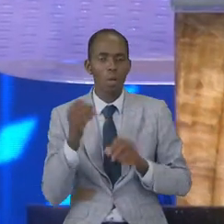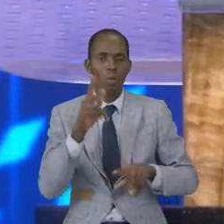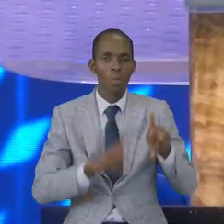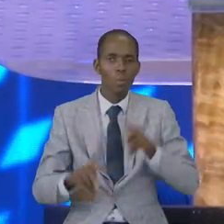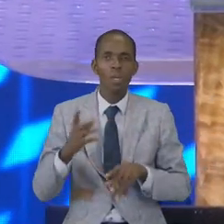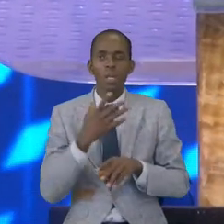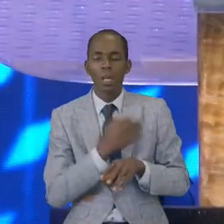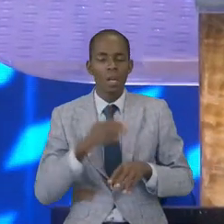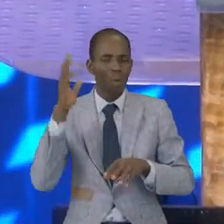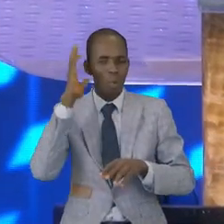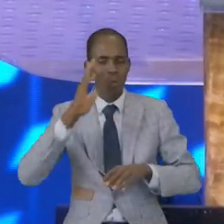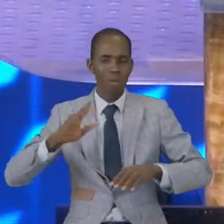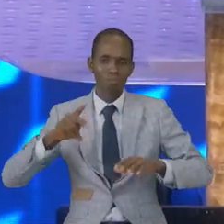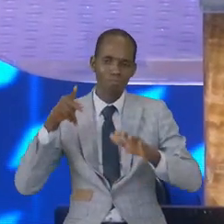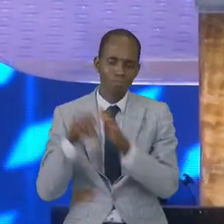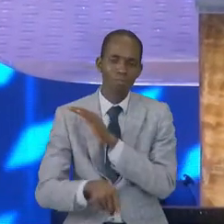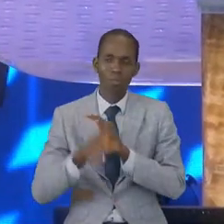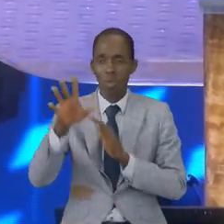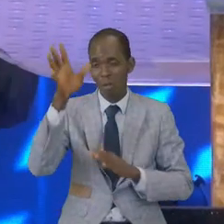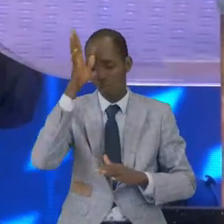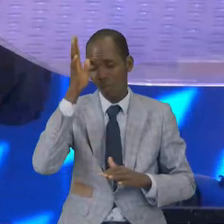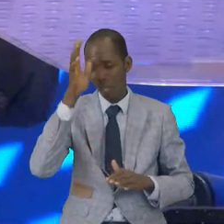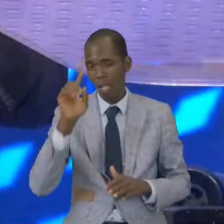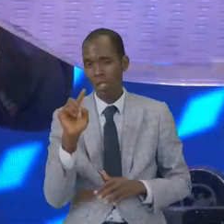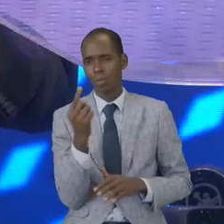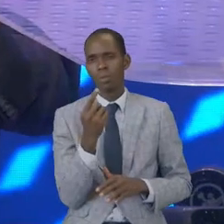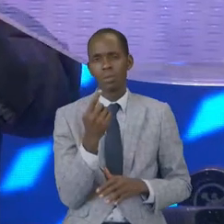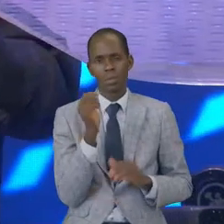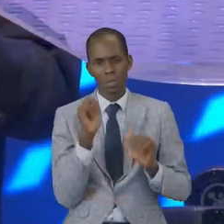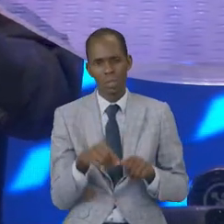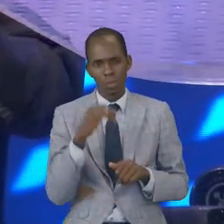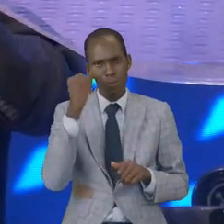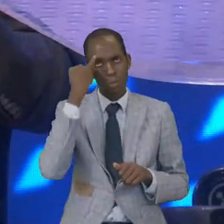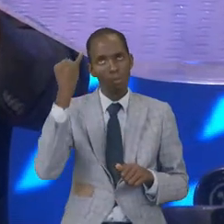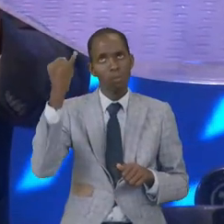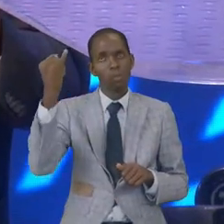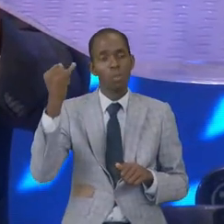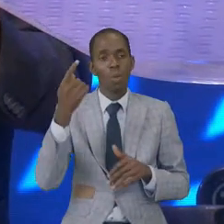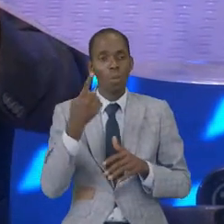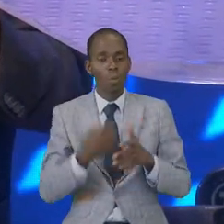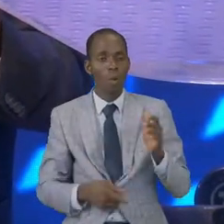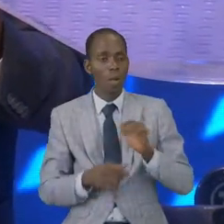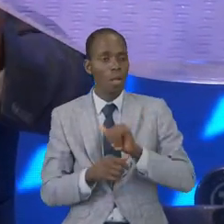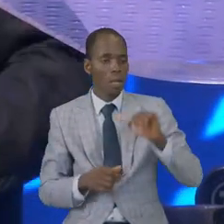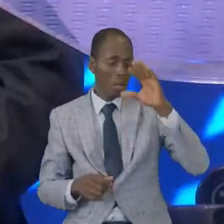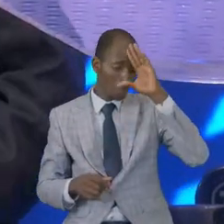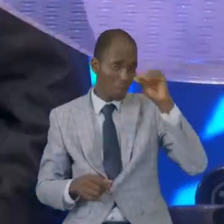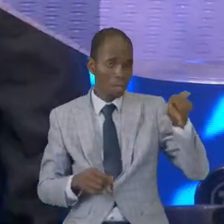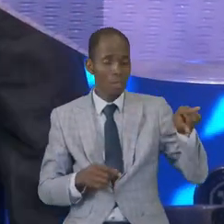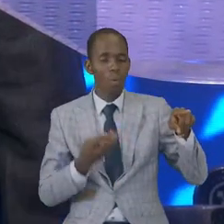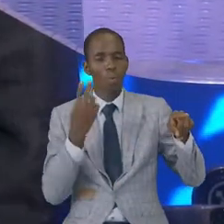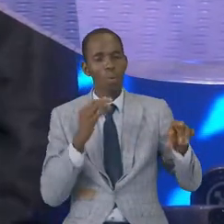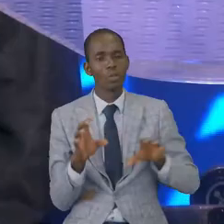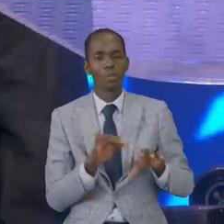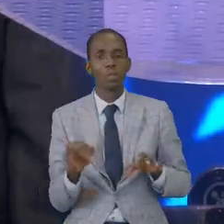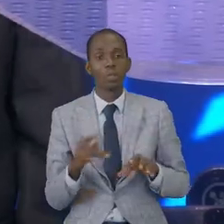I will strike your father David alone. Can you imagine what the man was doing? A person